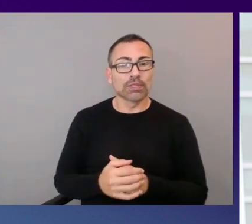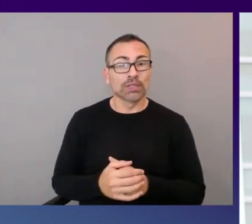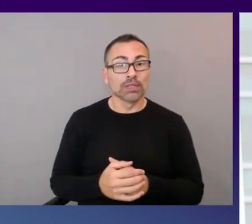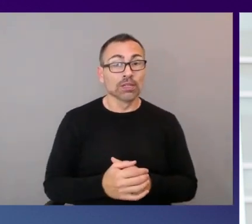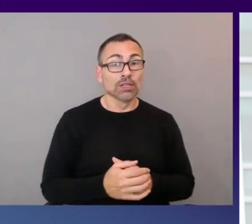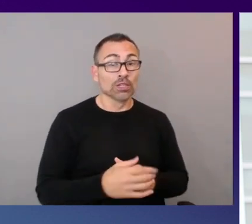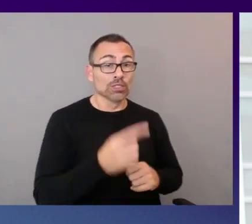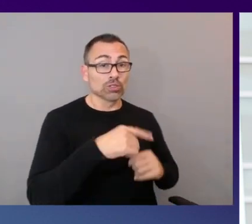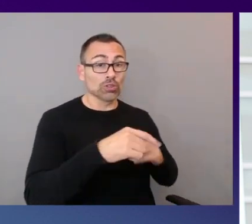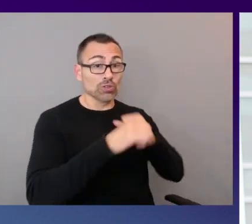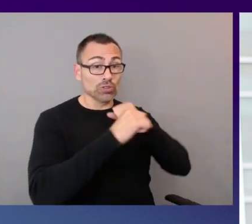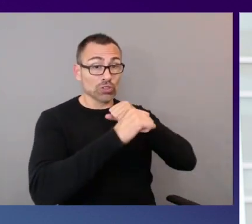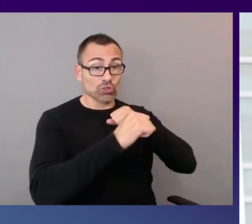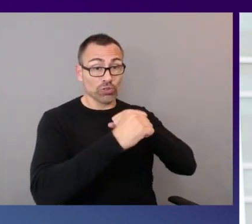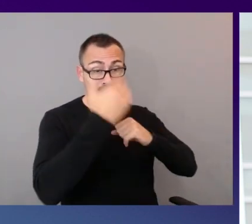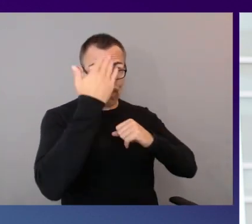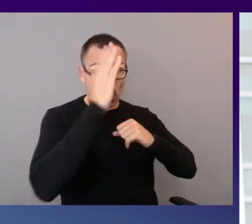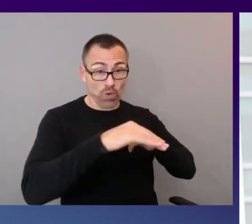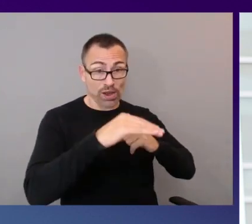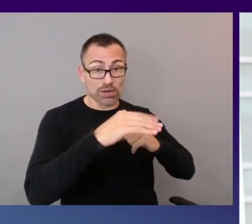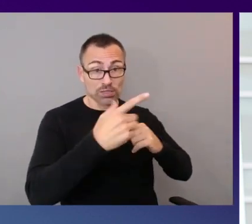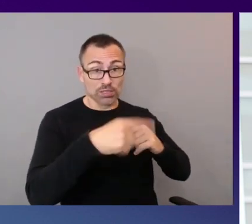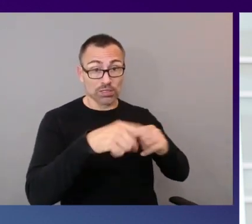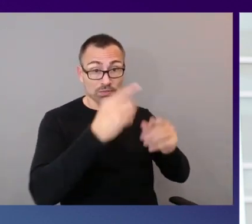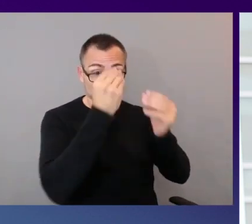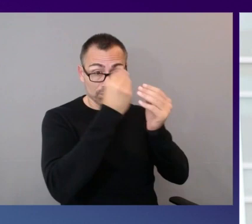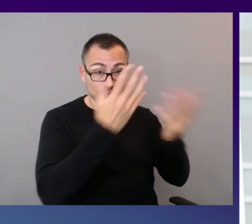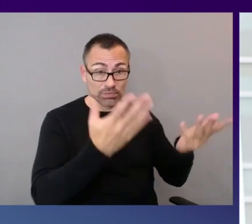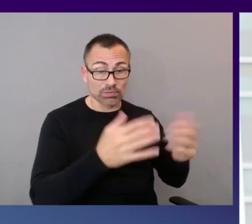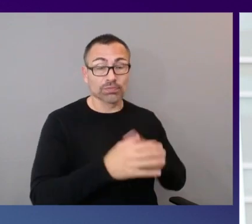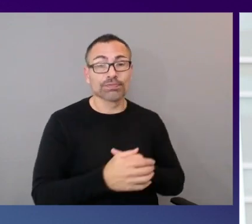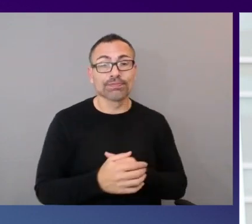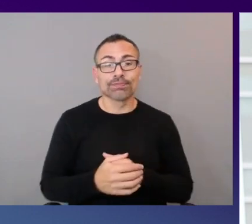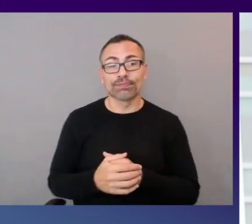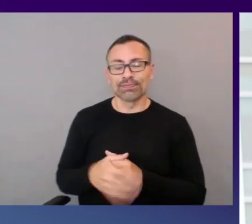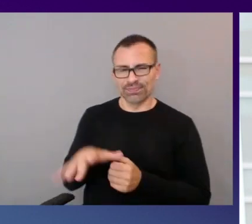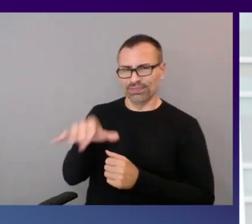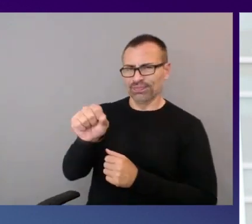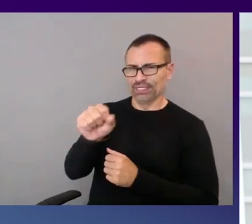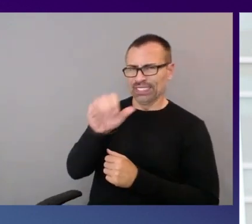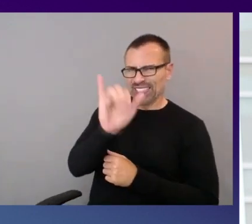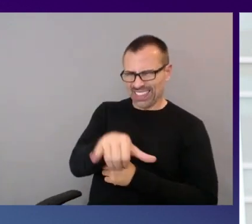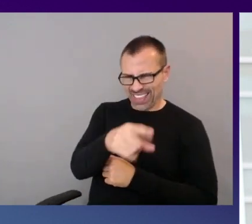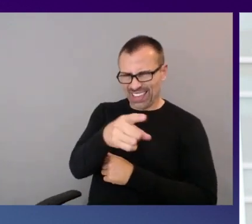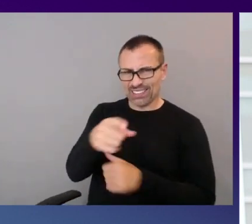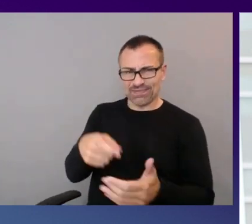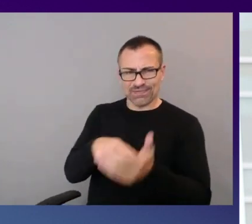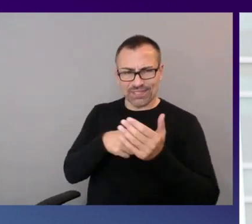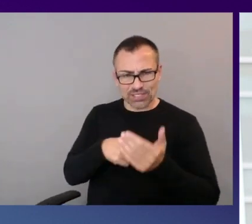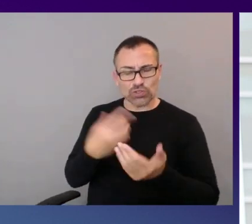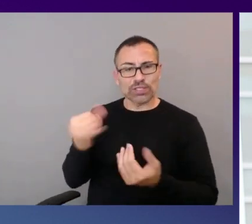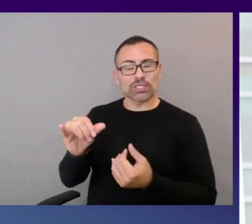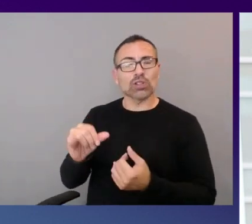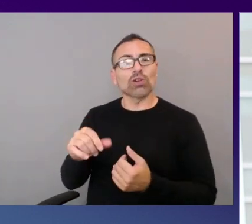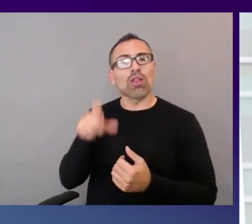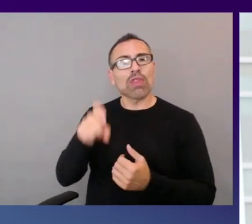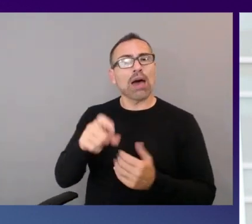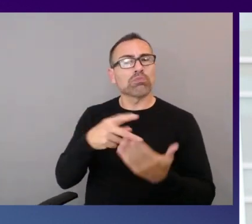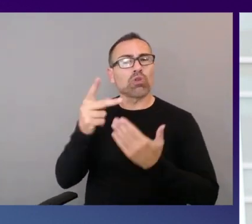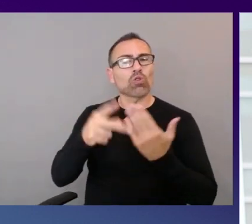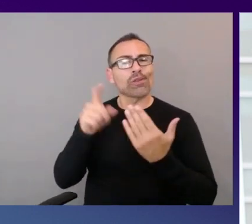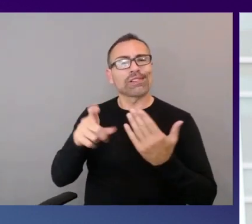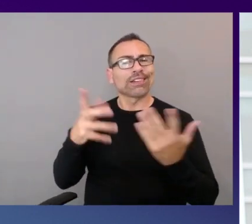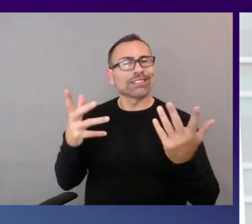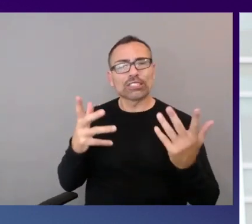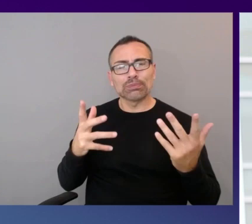sure that this is kind of covered. Right. That's still necessary, right? We need to expand that kind of programming in order to be able to